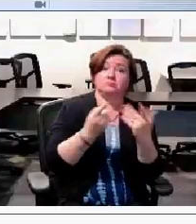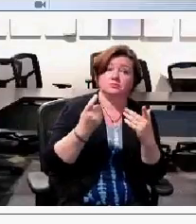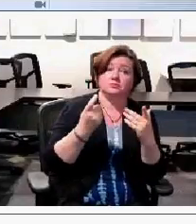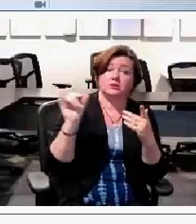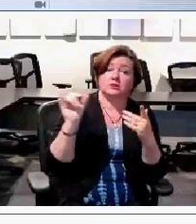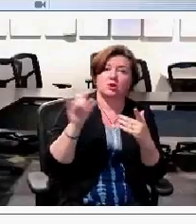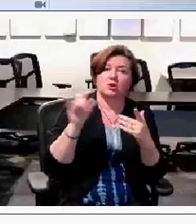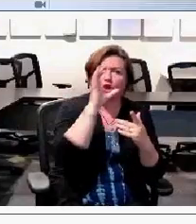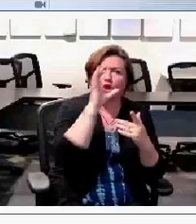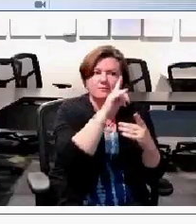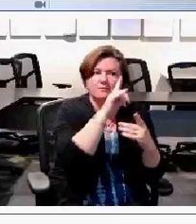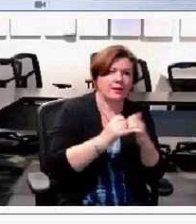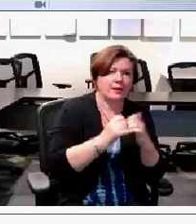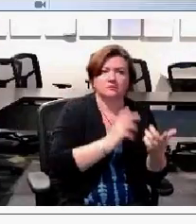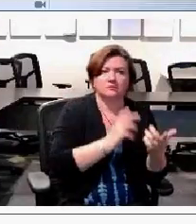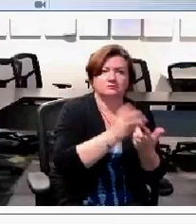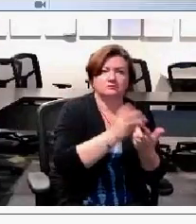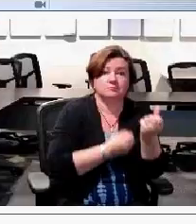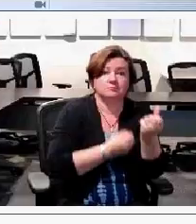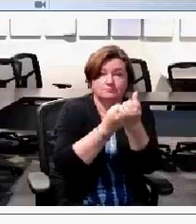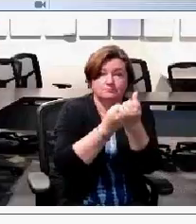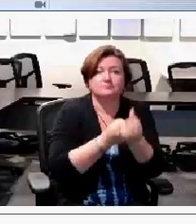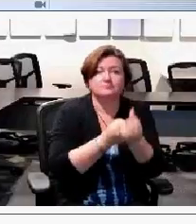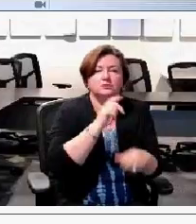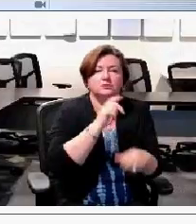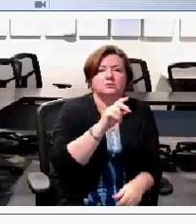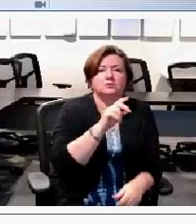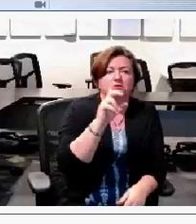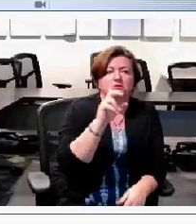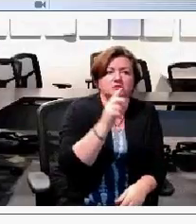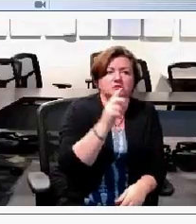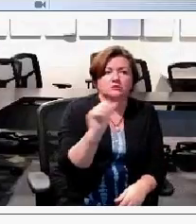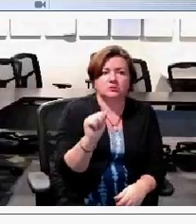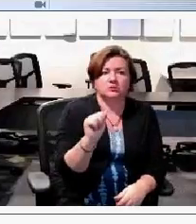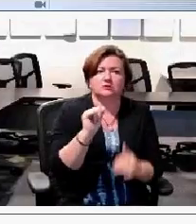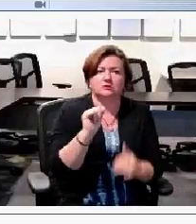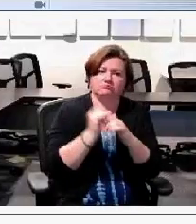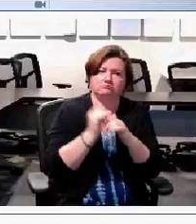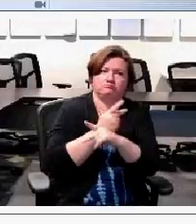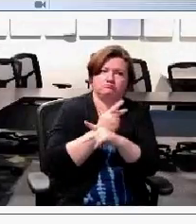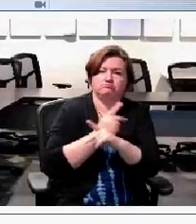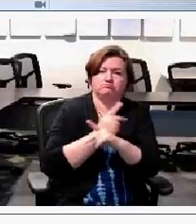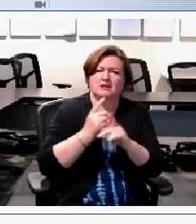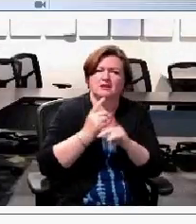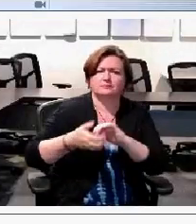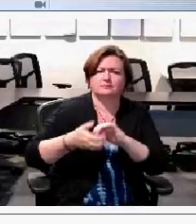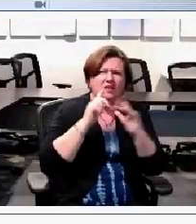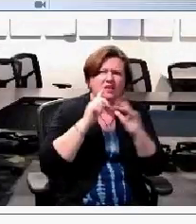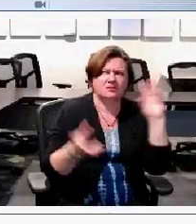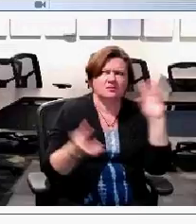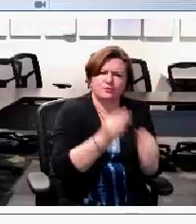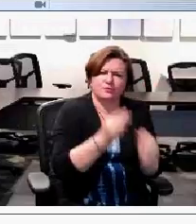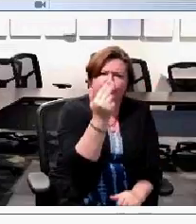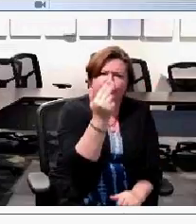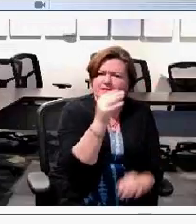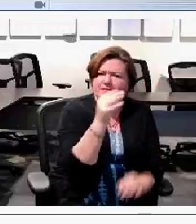for programs. So we've been working up here in Alberta. Those, I think, there are 13 families. And of course, we